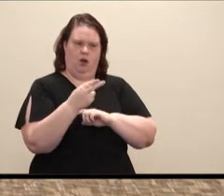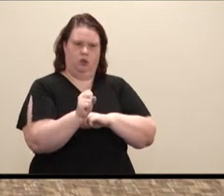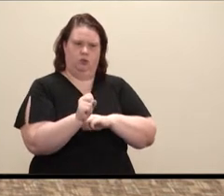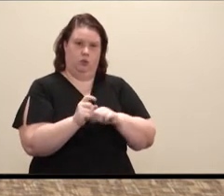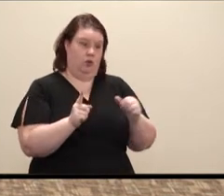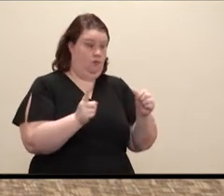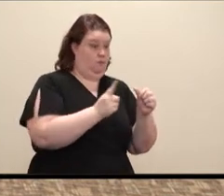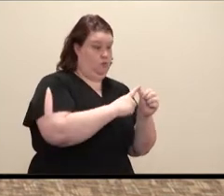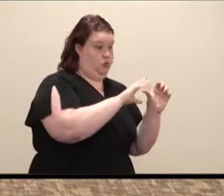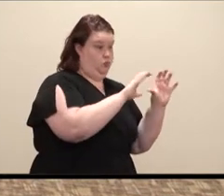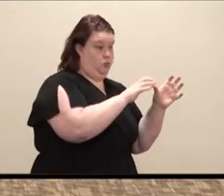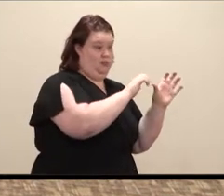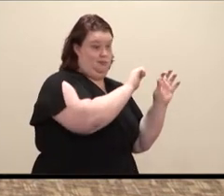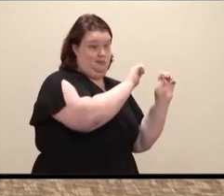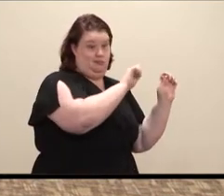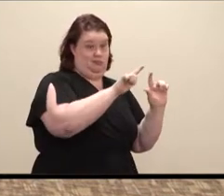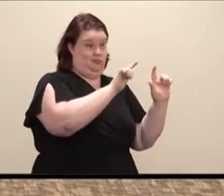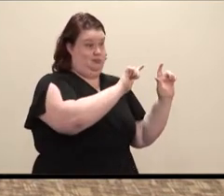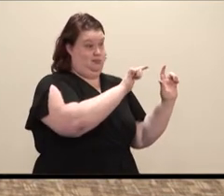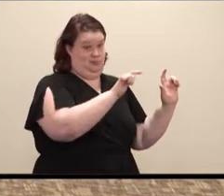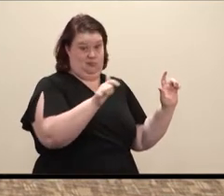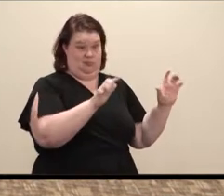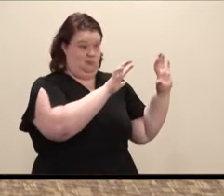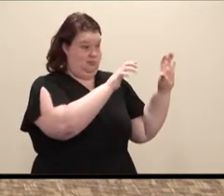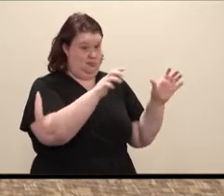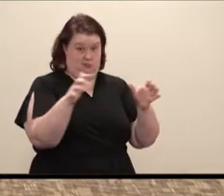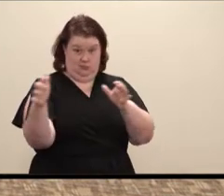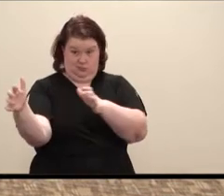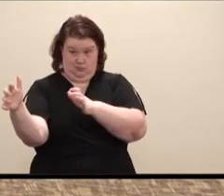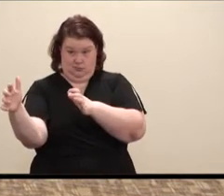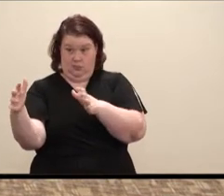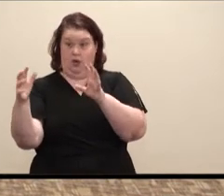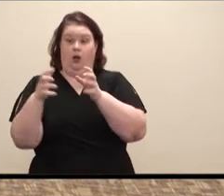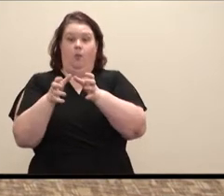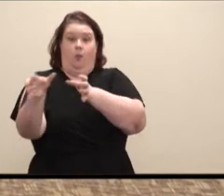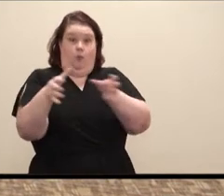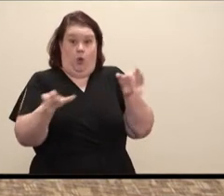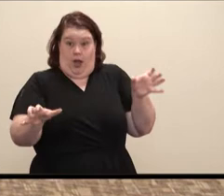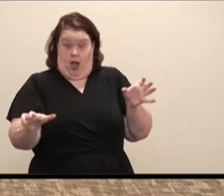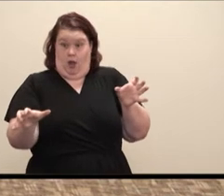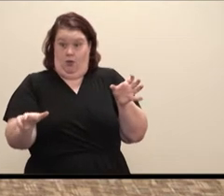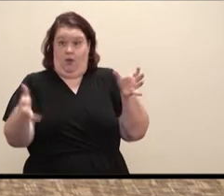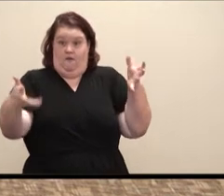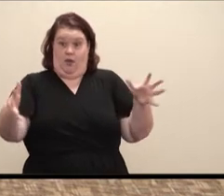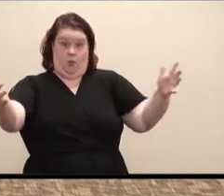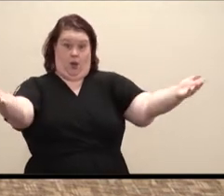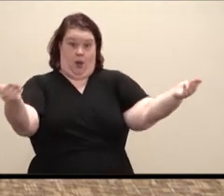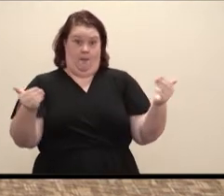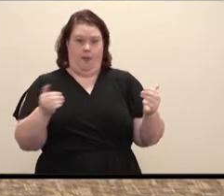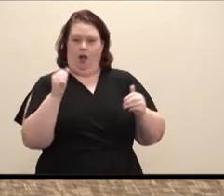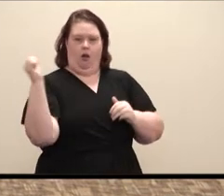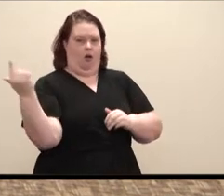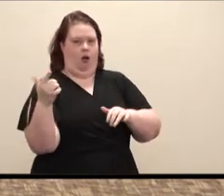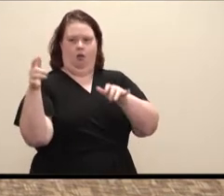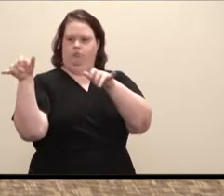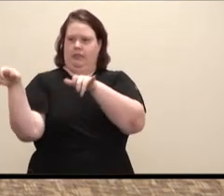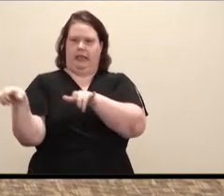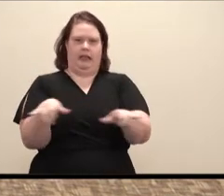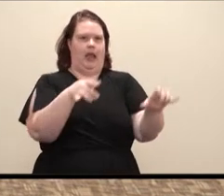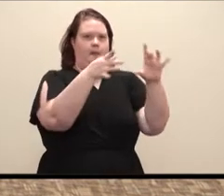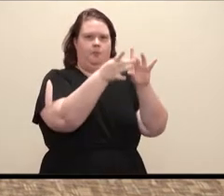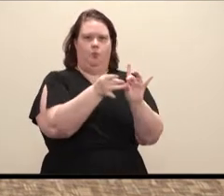from the first group to the last group when we reported out mm-hmm. from the breakout sessions. Very consistent